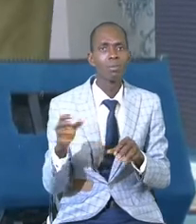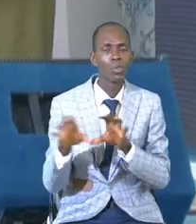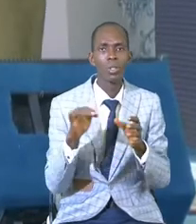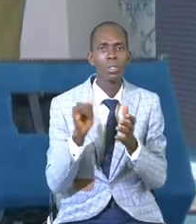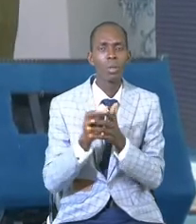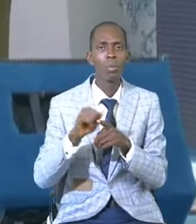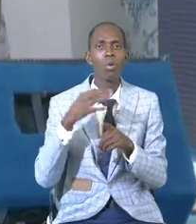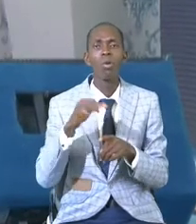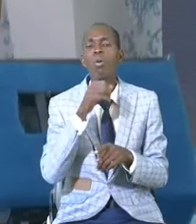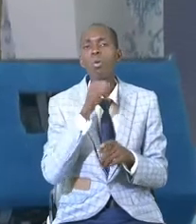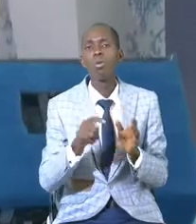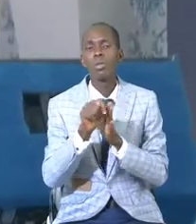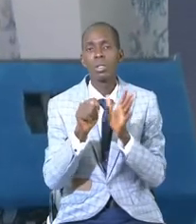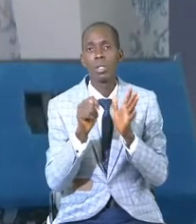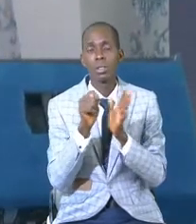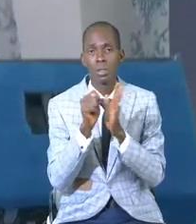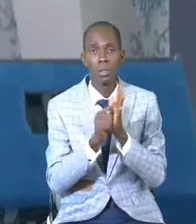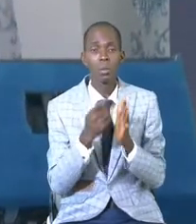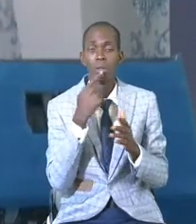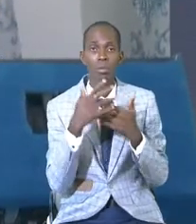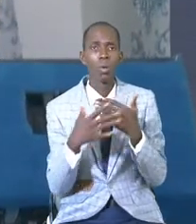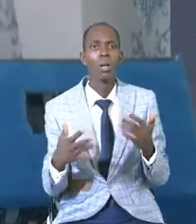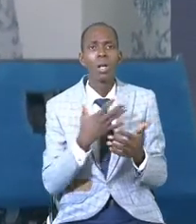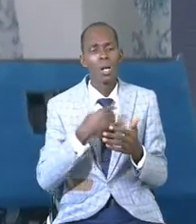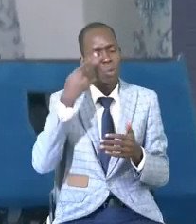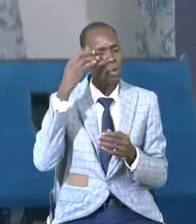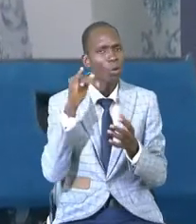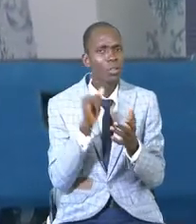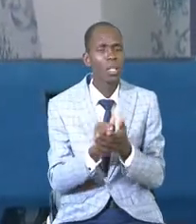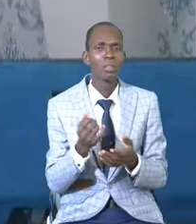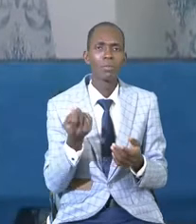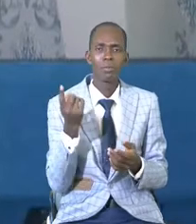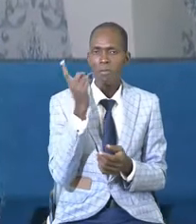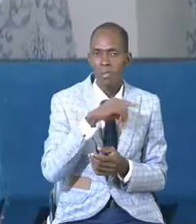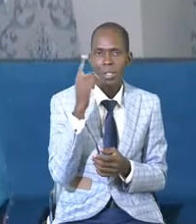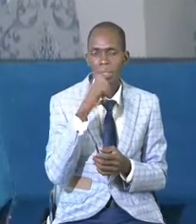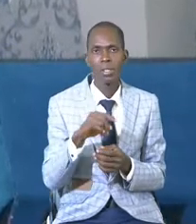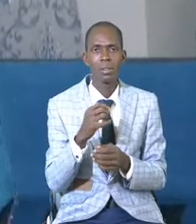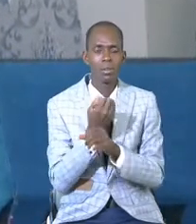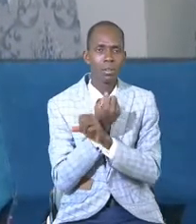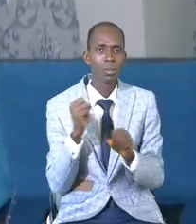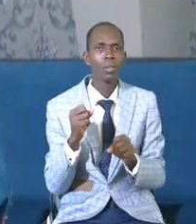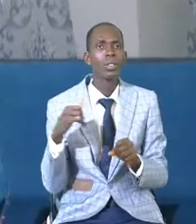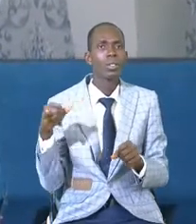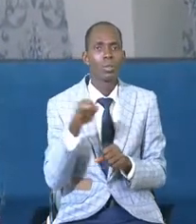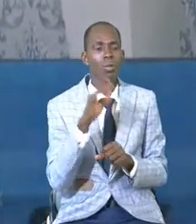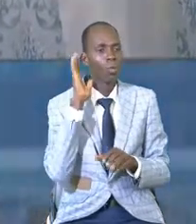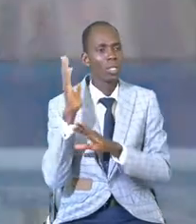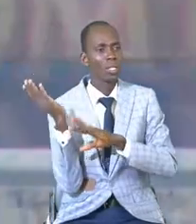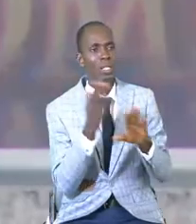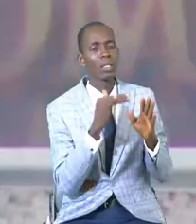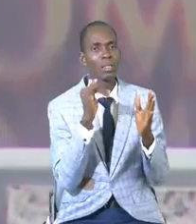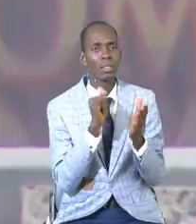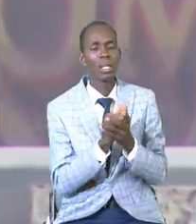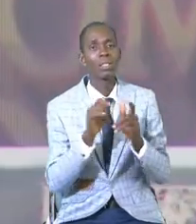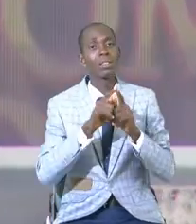save anyone. And because of that counterfeit salvation, you present the so great salvation to them